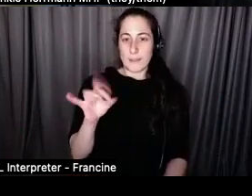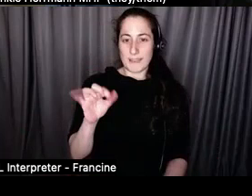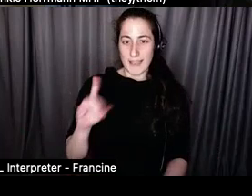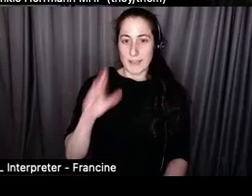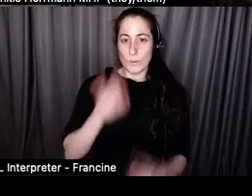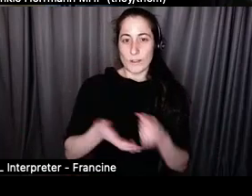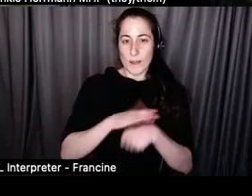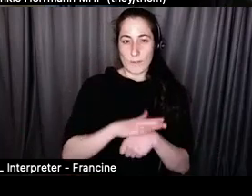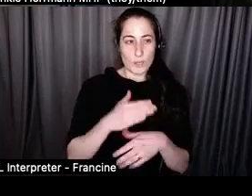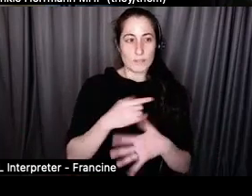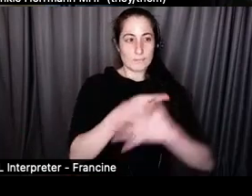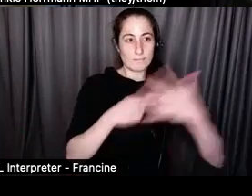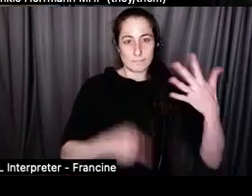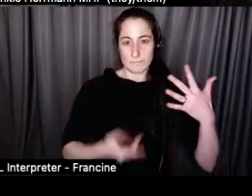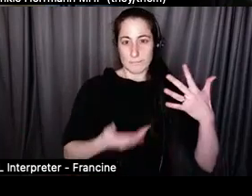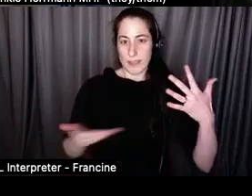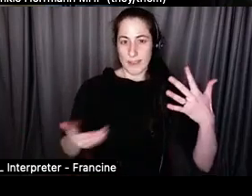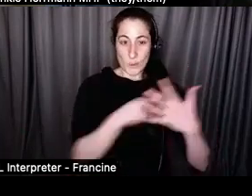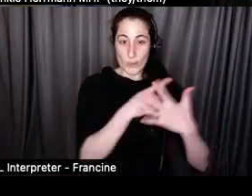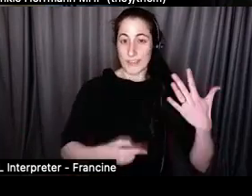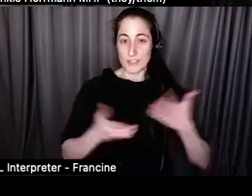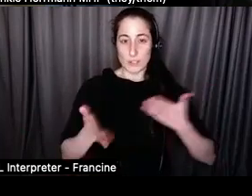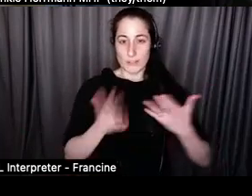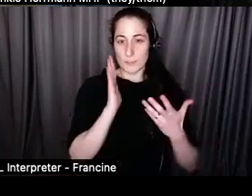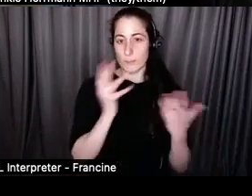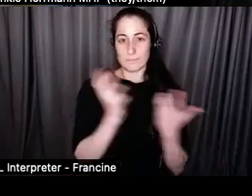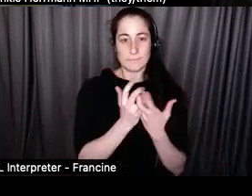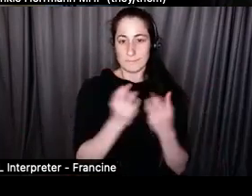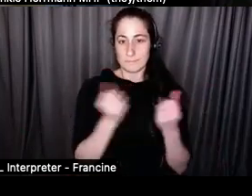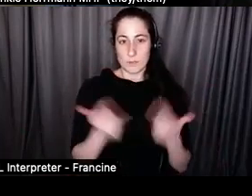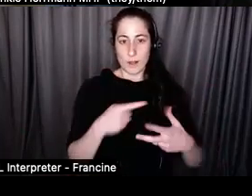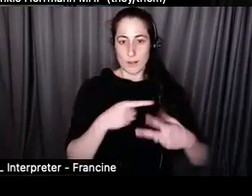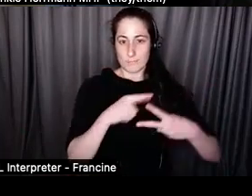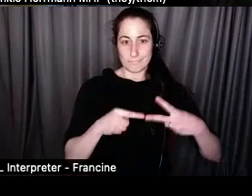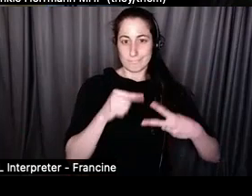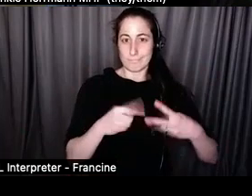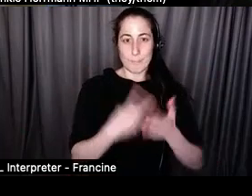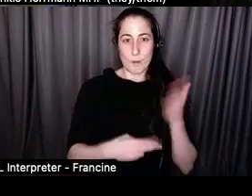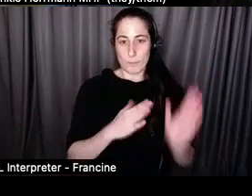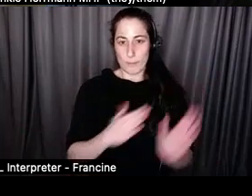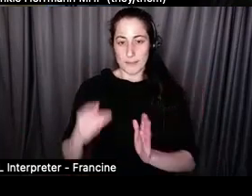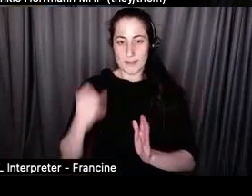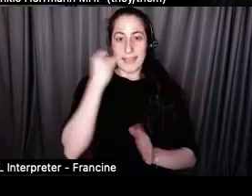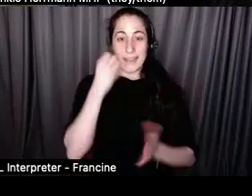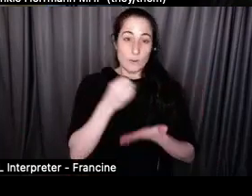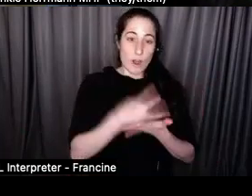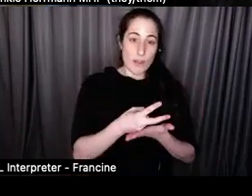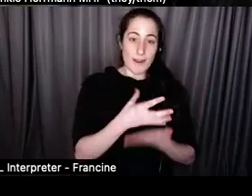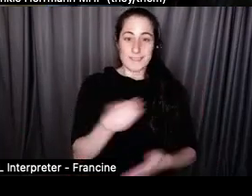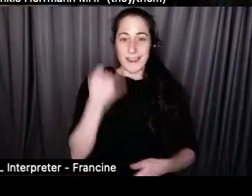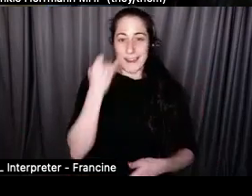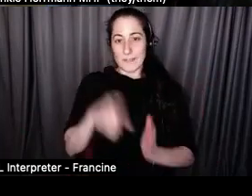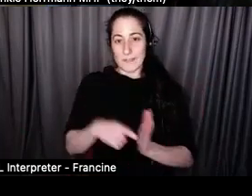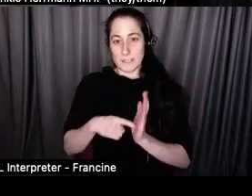which group you fall into. These services, if they're authorized and if they're medically necessary, and I'll explain what those mean in a little bit,